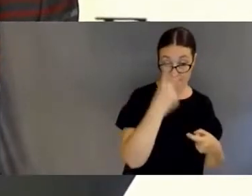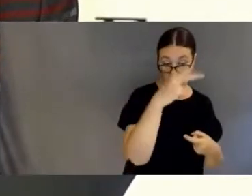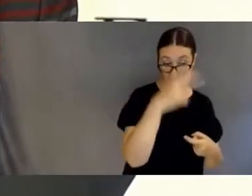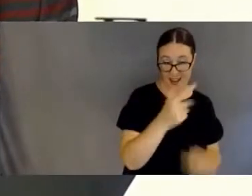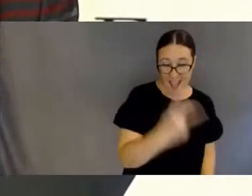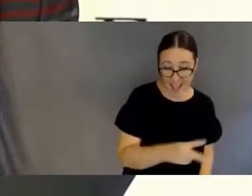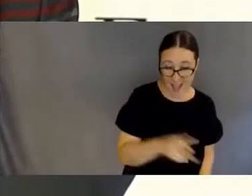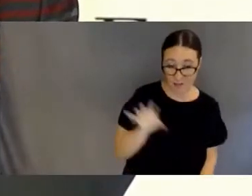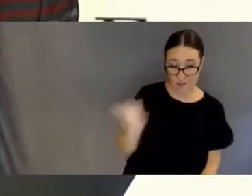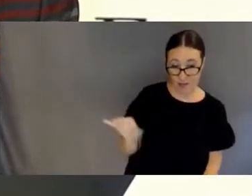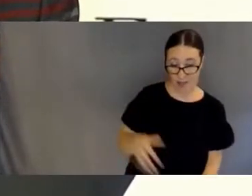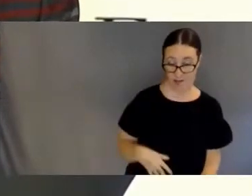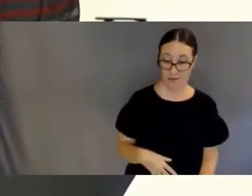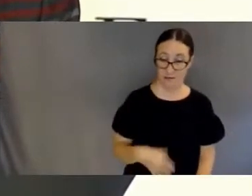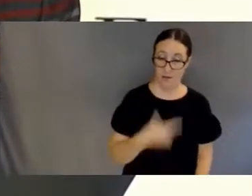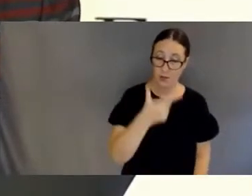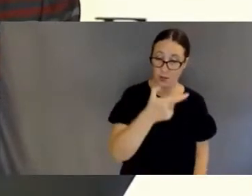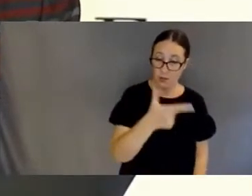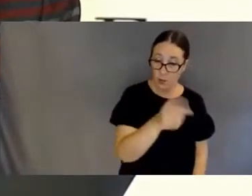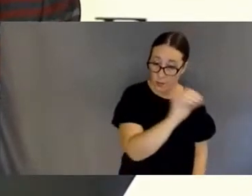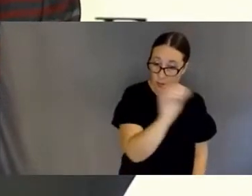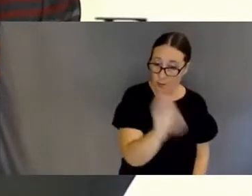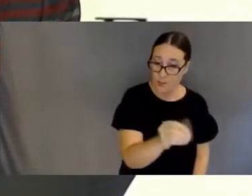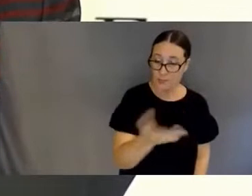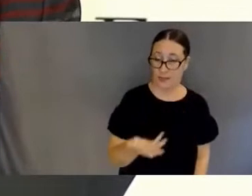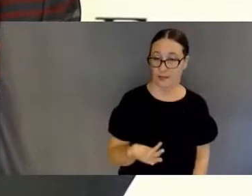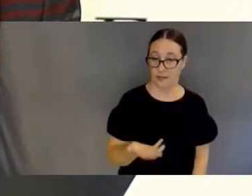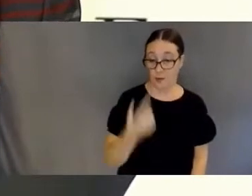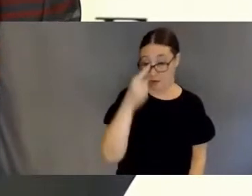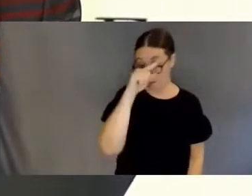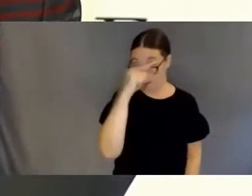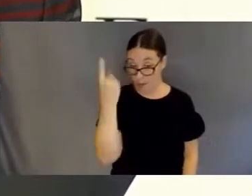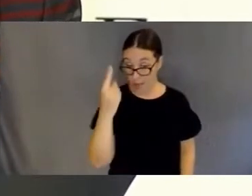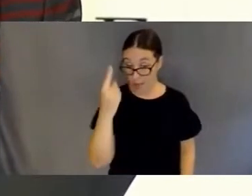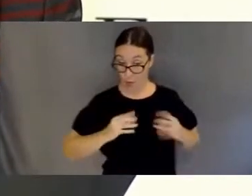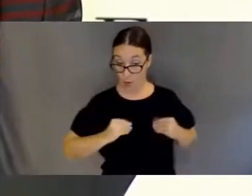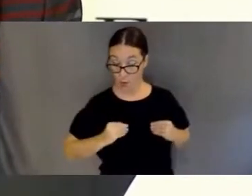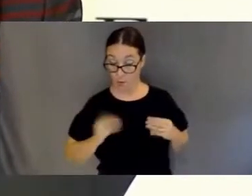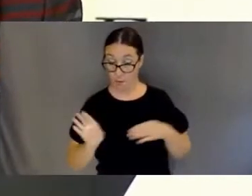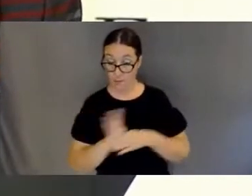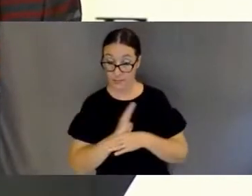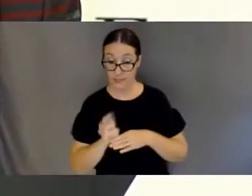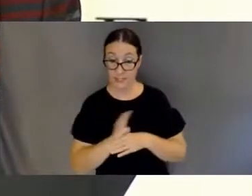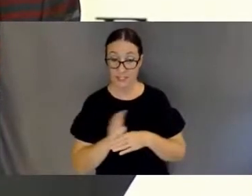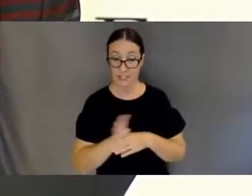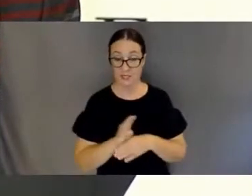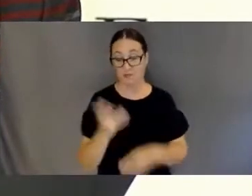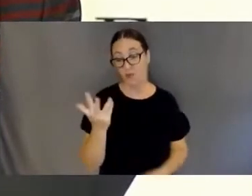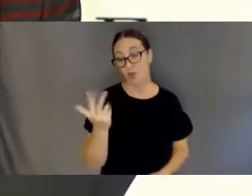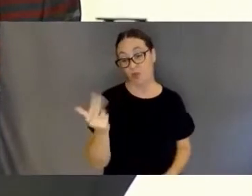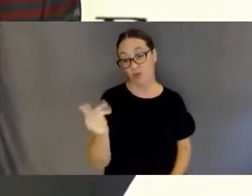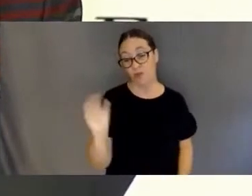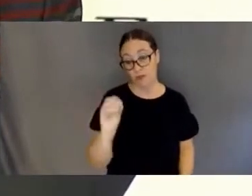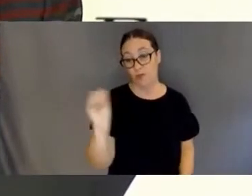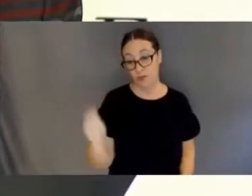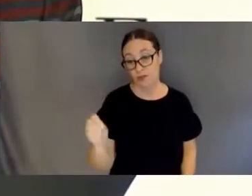half that, 21%. And for Black-owned firms, it was just